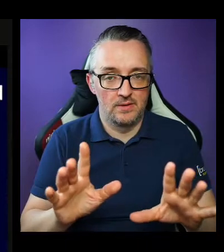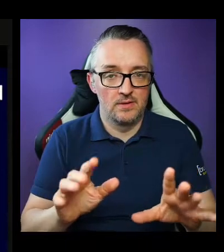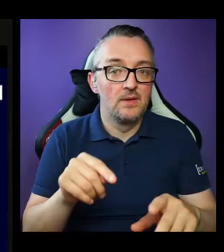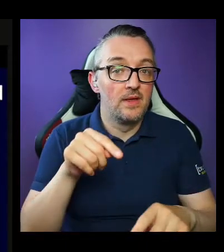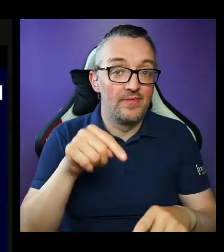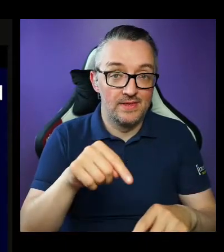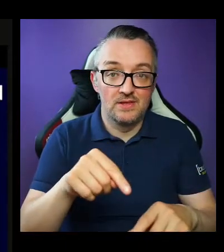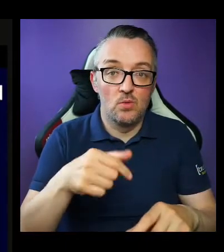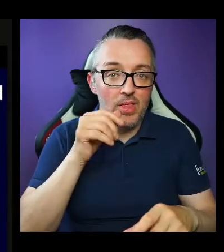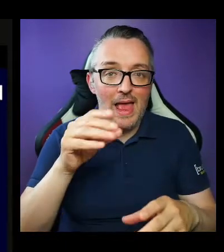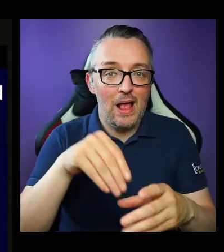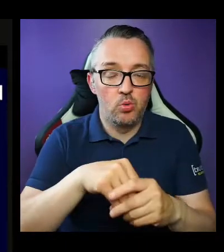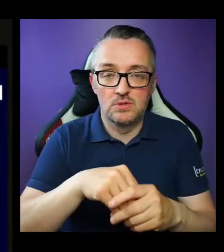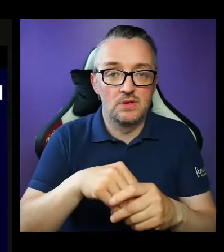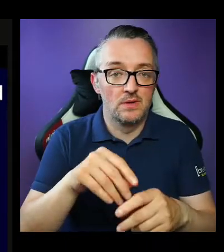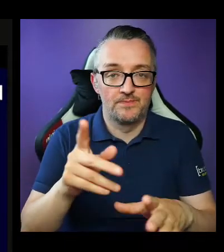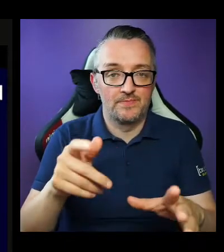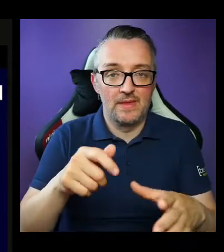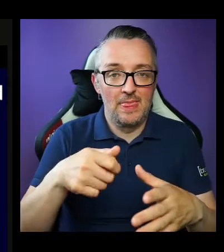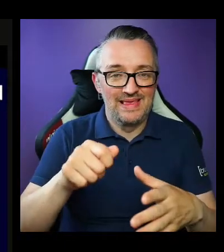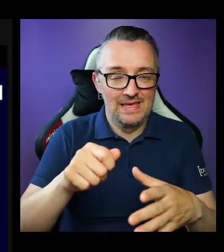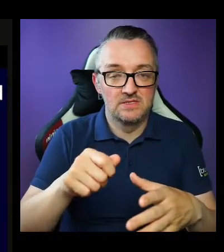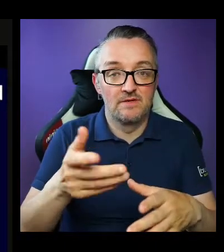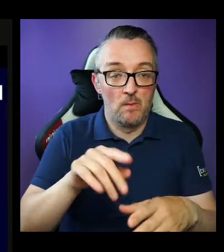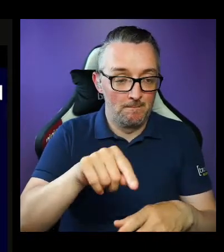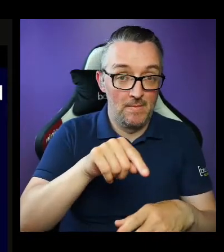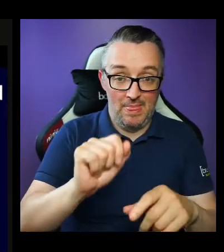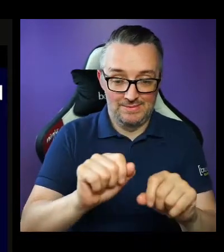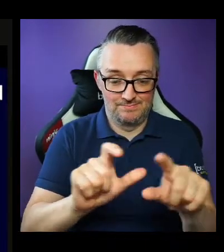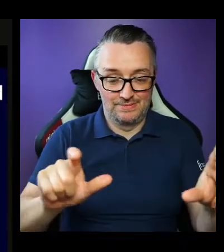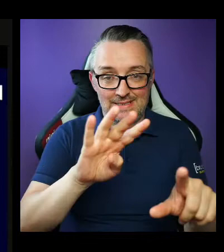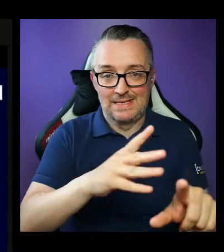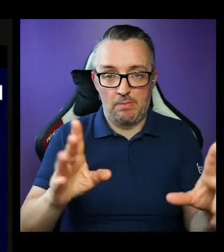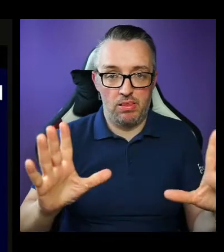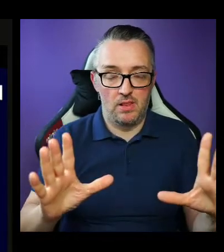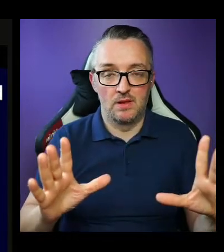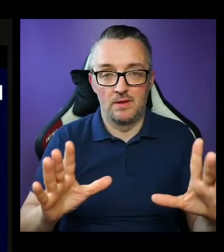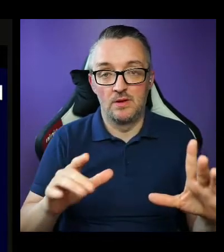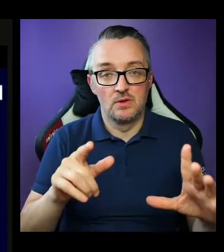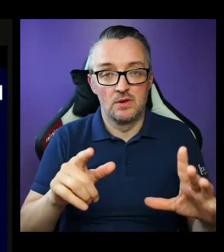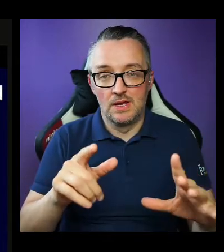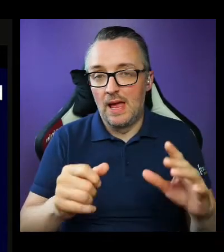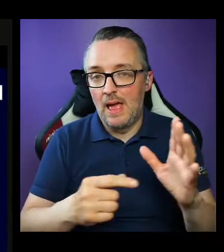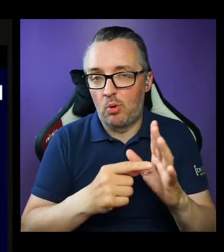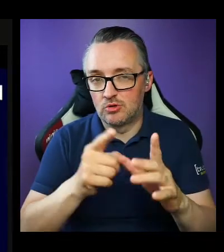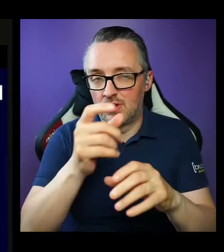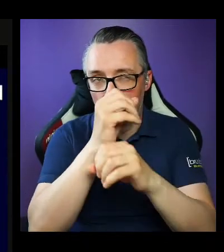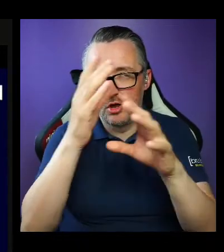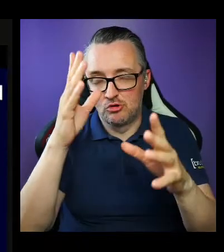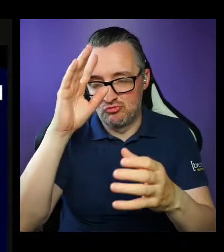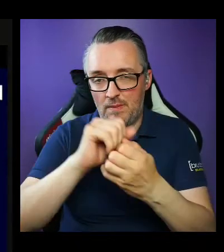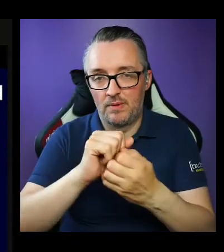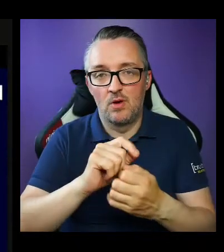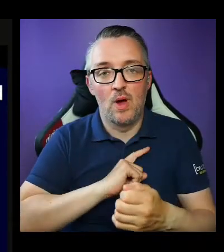course, it will just include the keys of the table. And it's very important to keep this in mind. And I've seen this